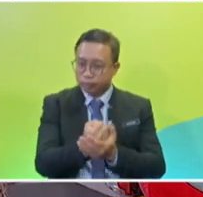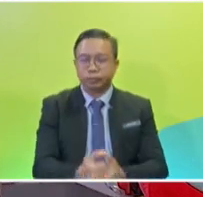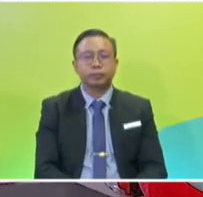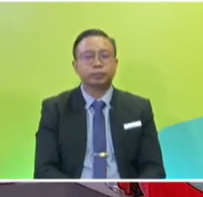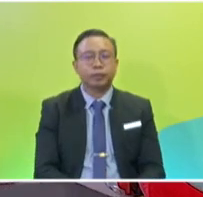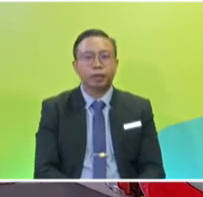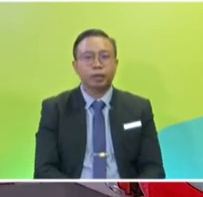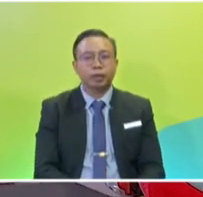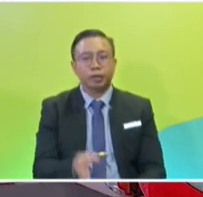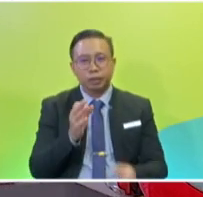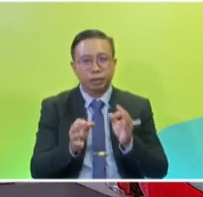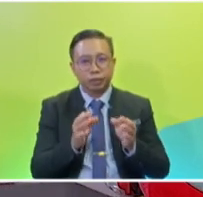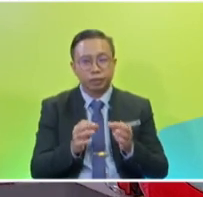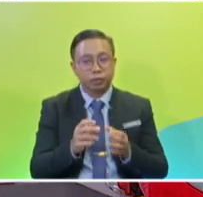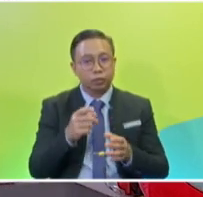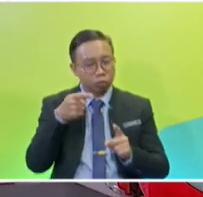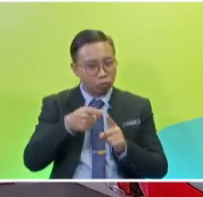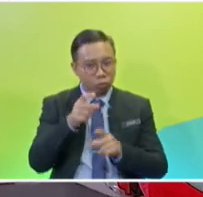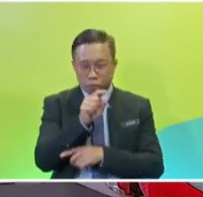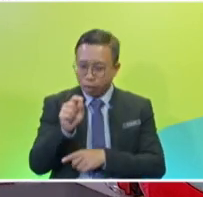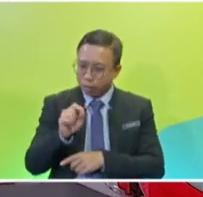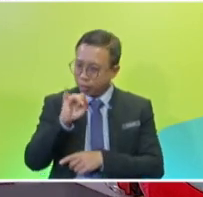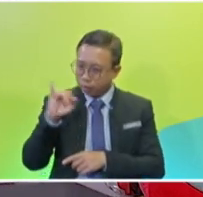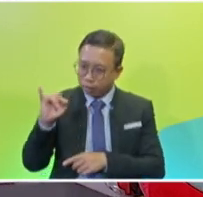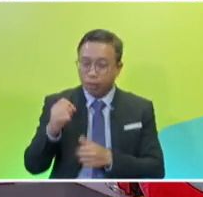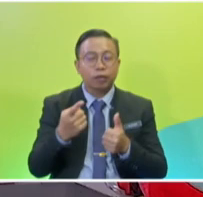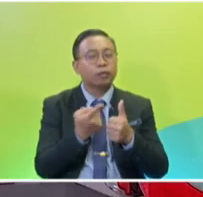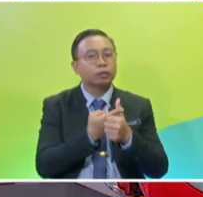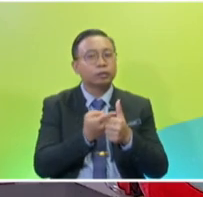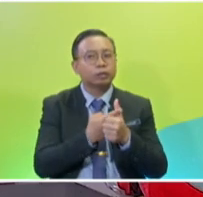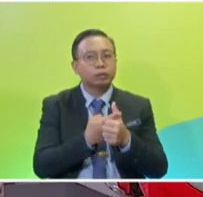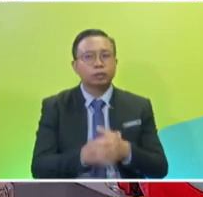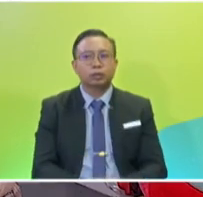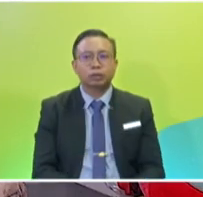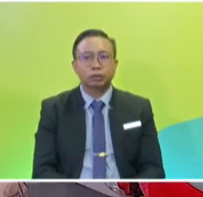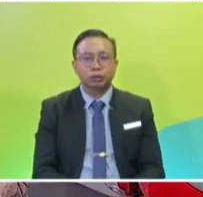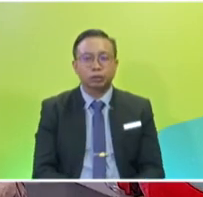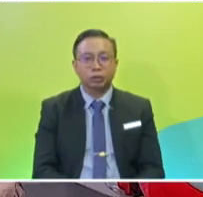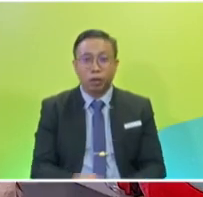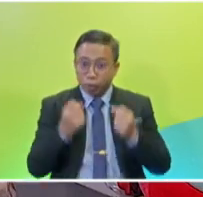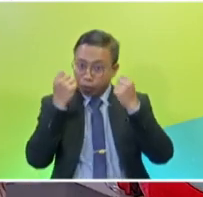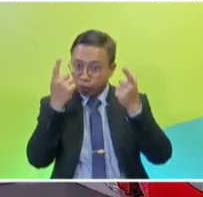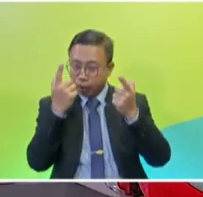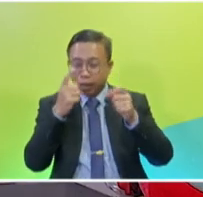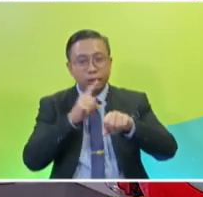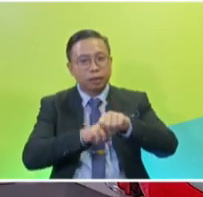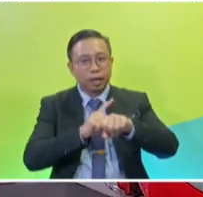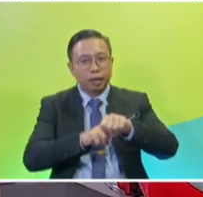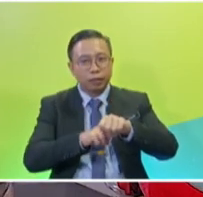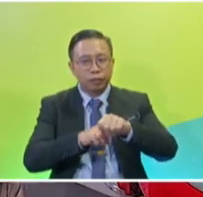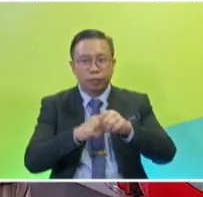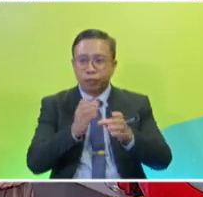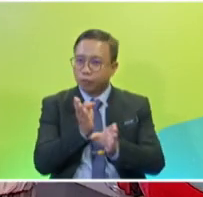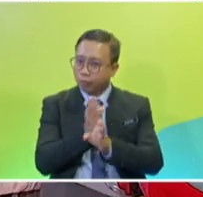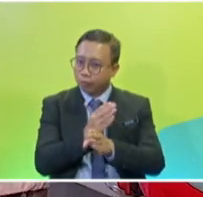Now, when it comes to writing, definitely, the first thing that you have to be aware of is the time frame. Mm-hmm.